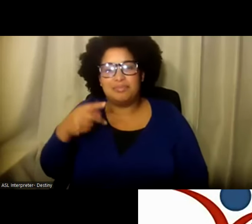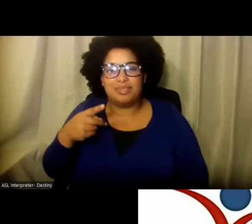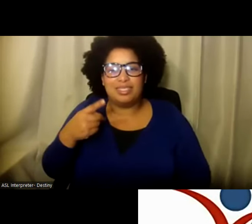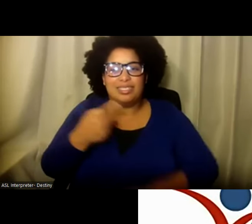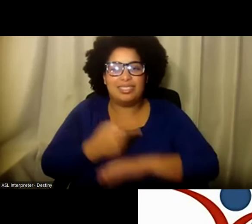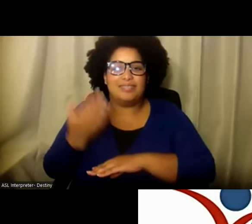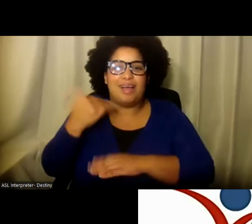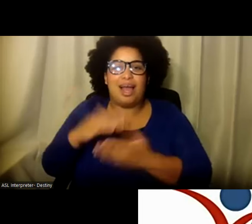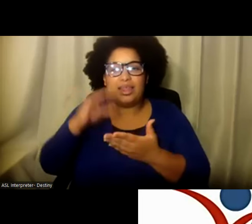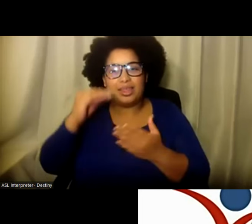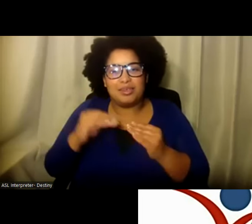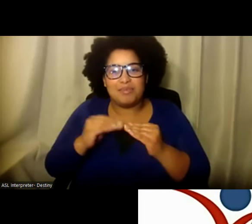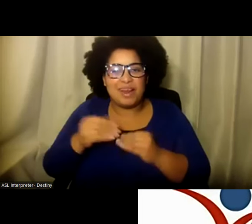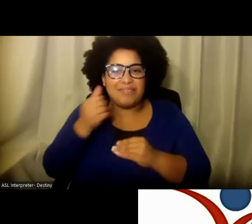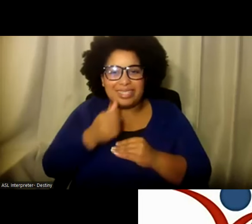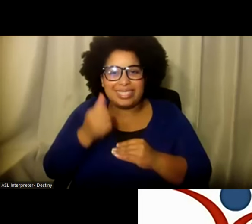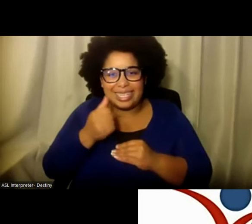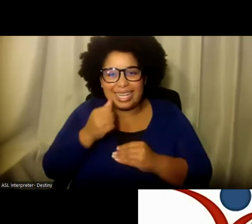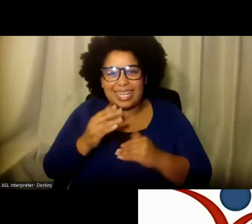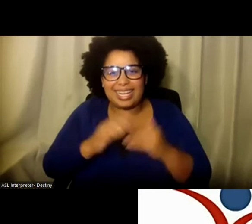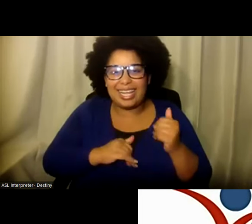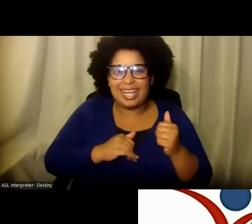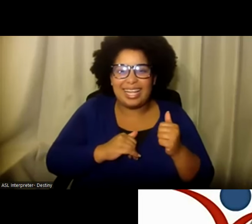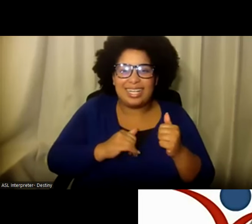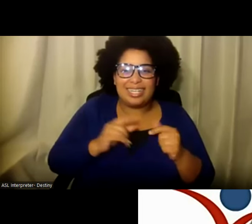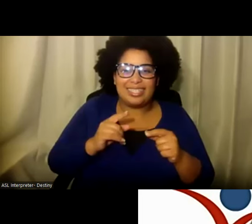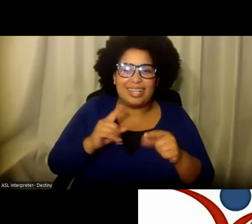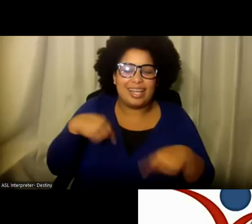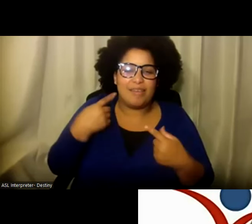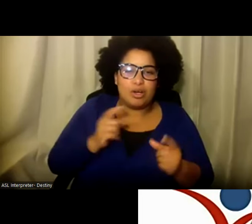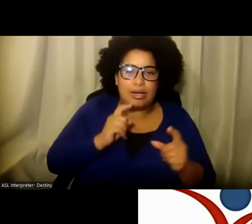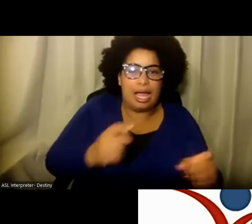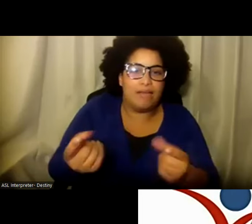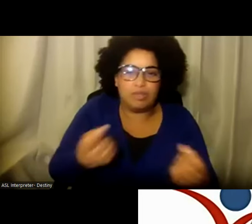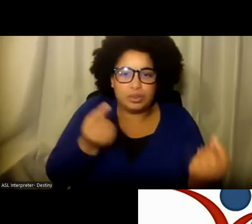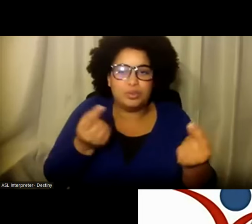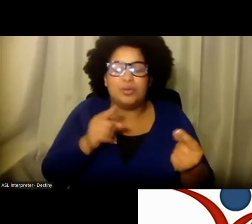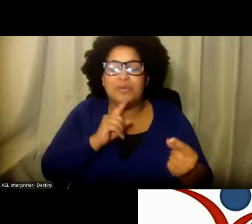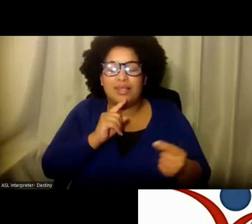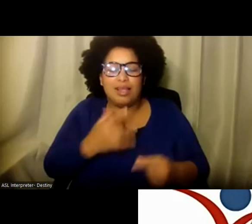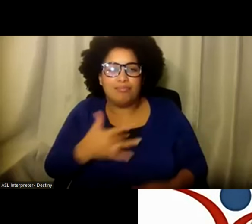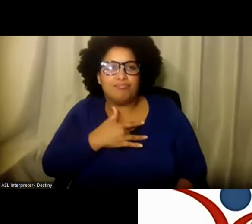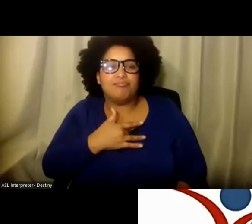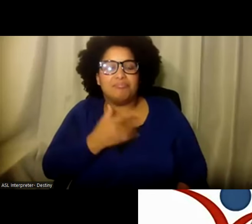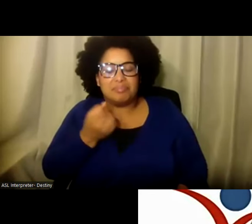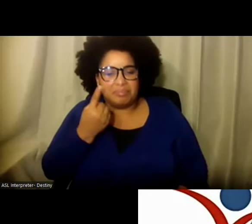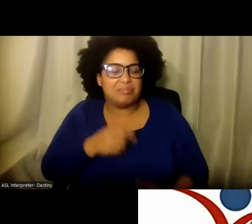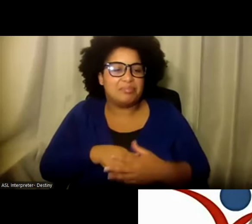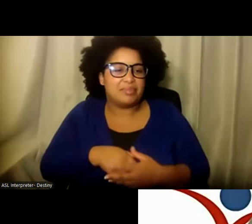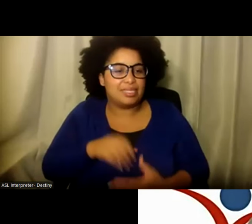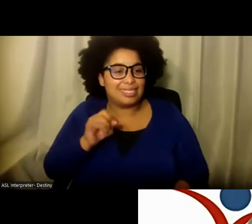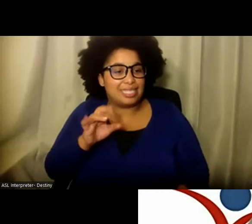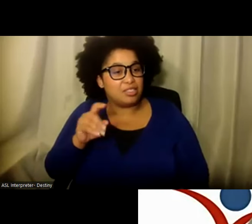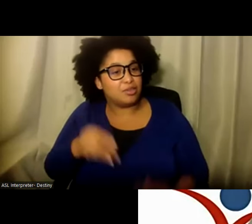I always learned more each and every single day than I ever gave. So that really resonates with me. Sandra, what would you like to